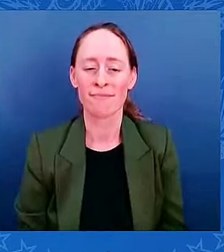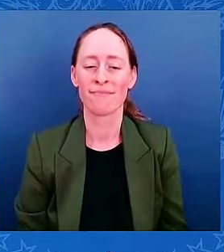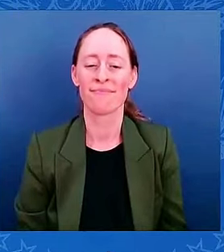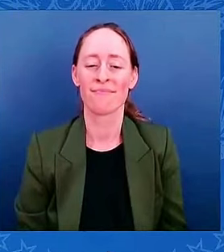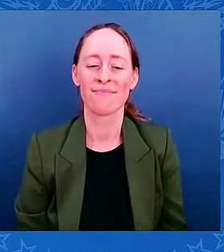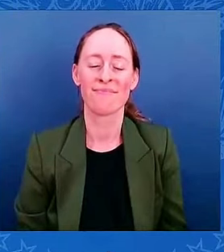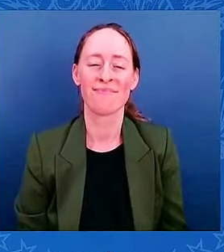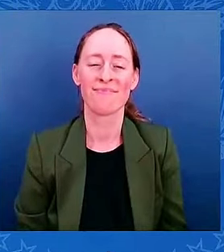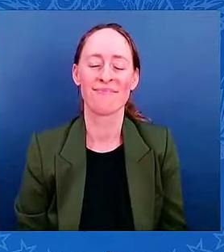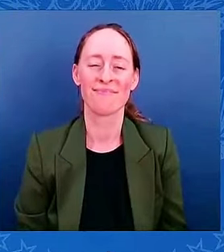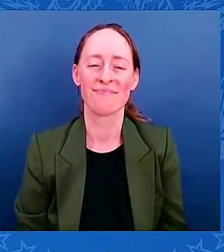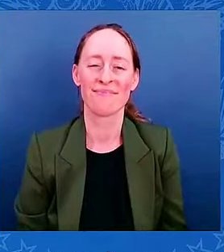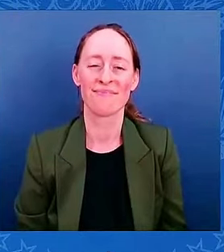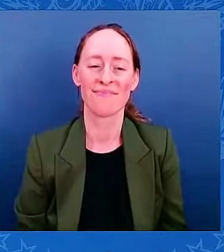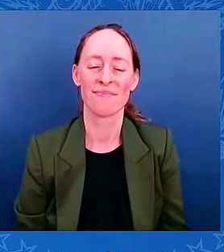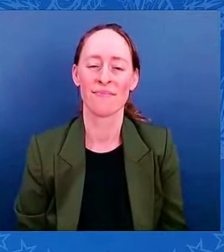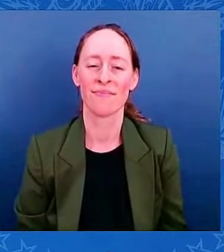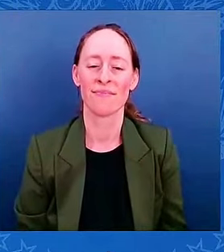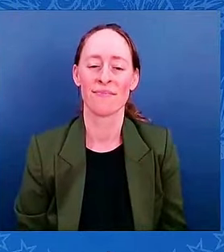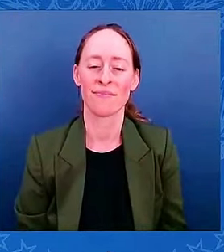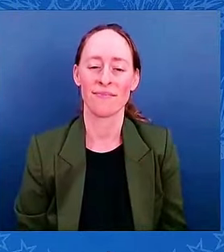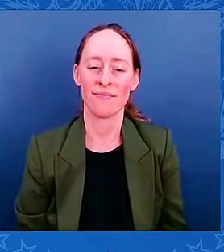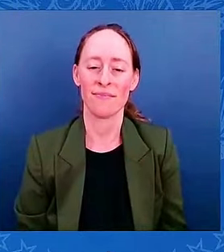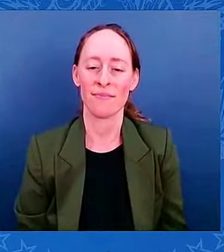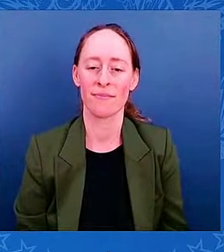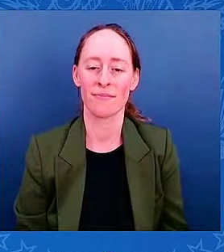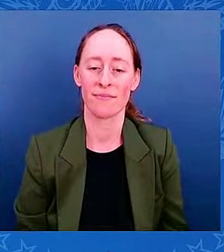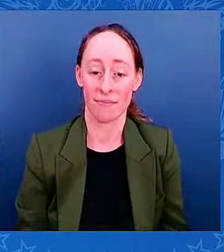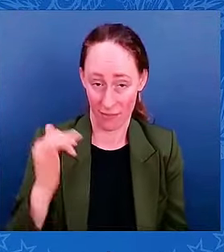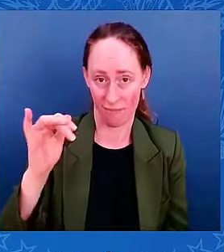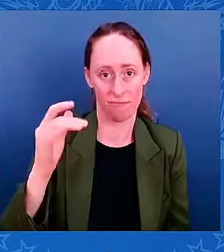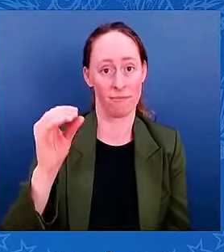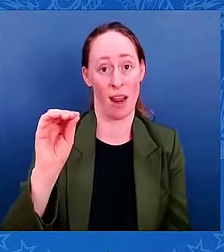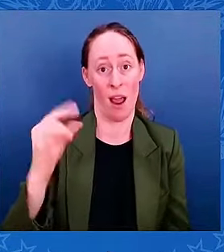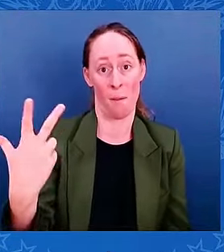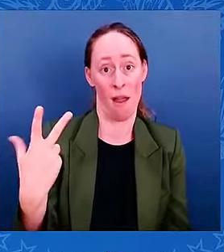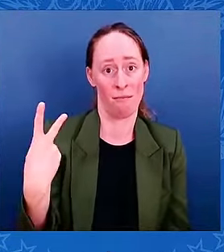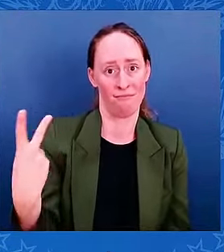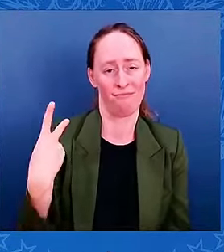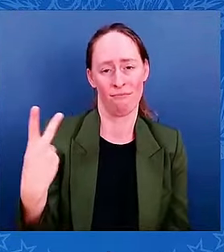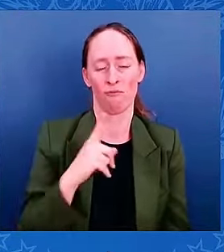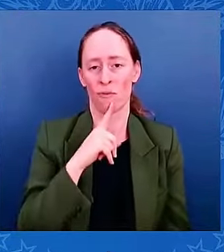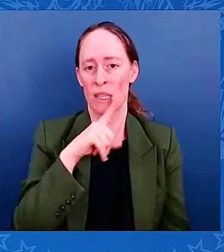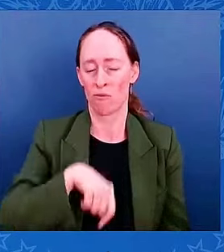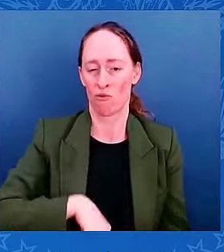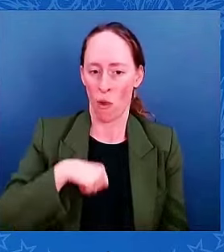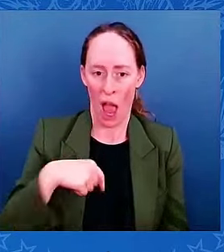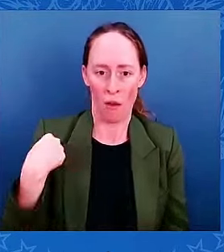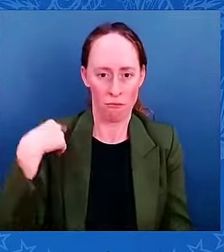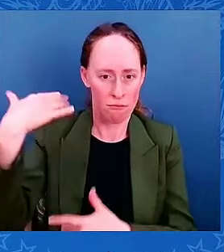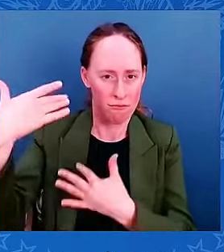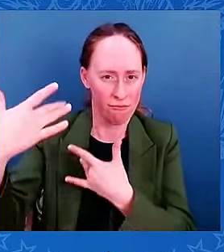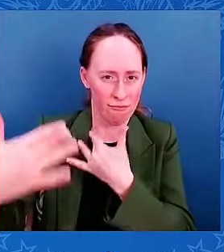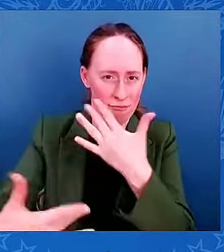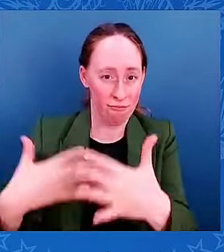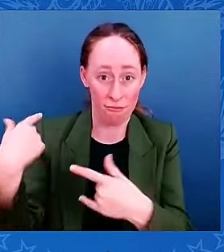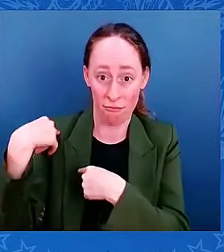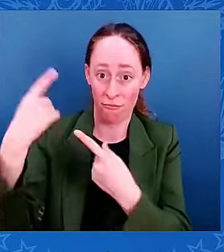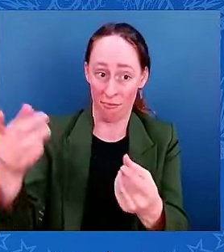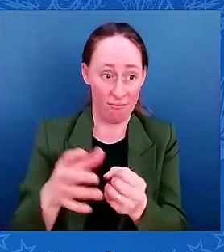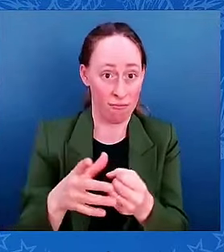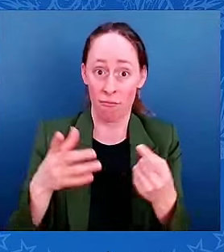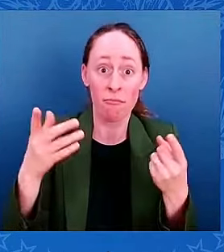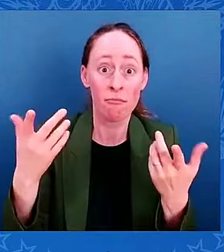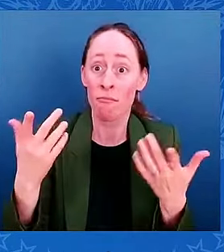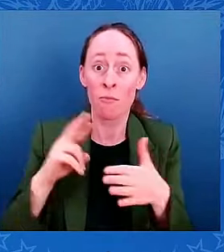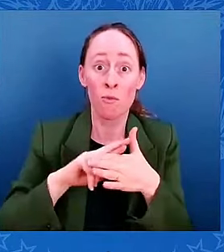And that's why Kamala and I are so proud of our record. The greatest job creation record of any single presidential term in American history